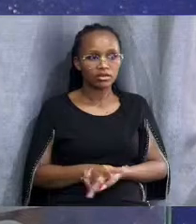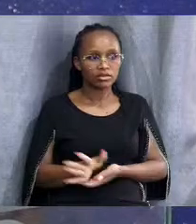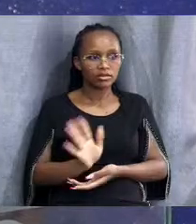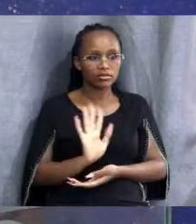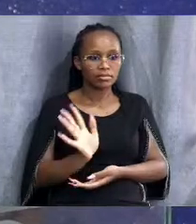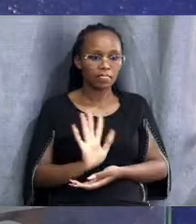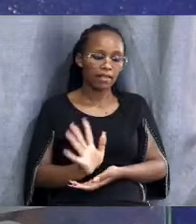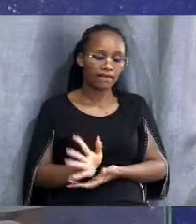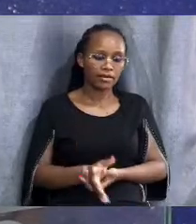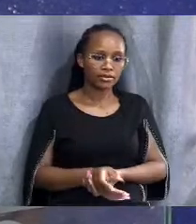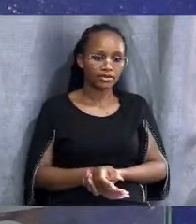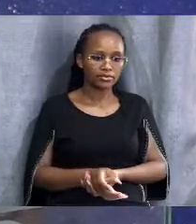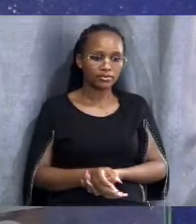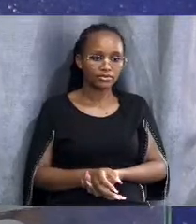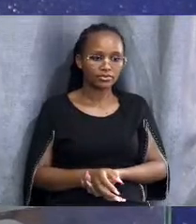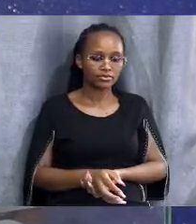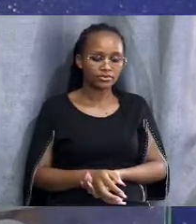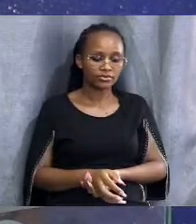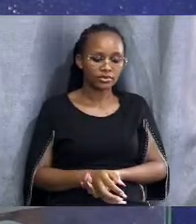goodbye.